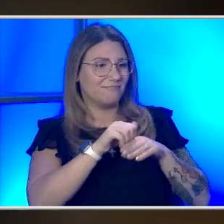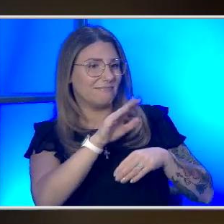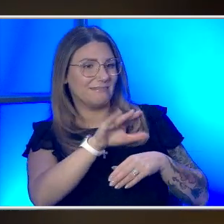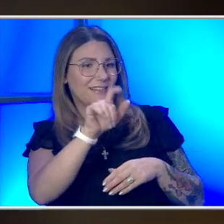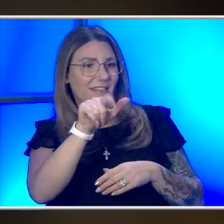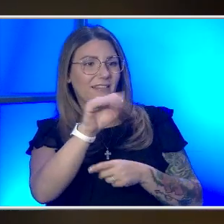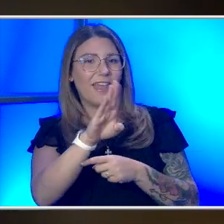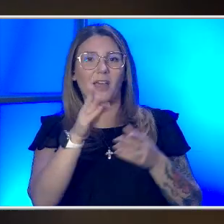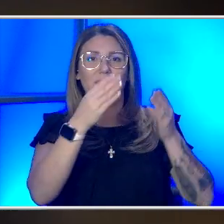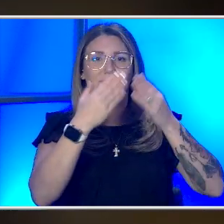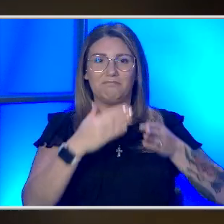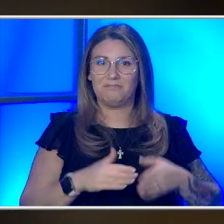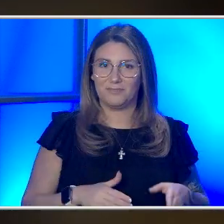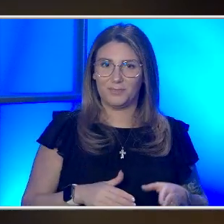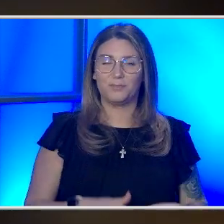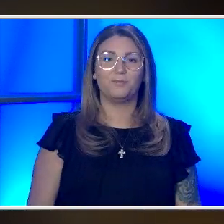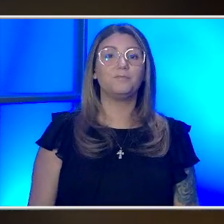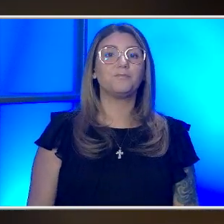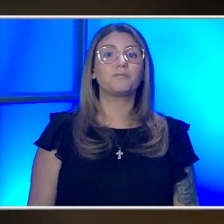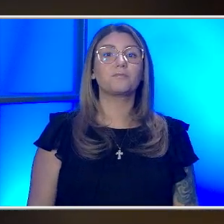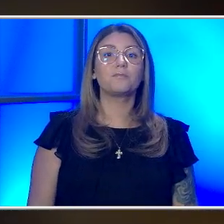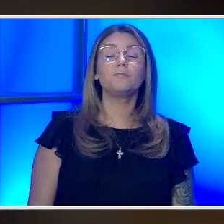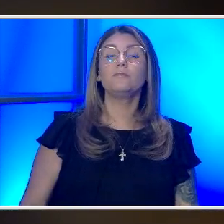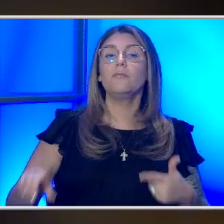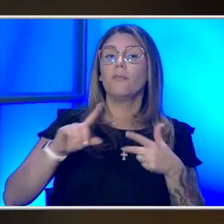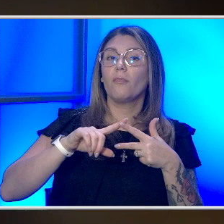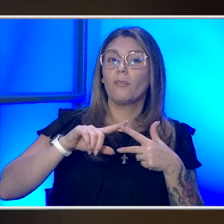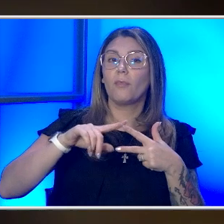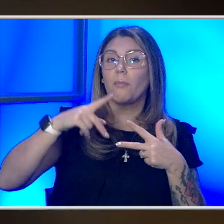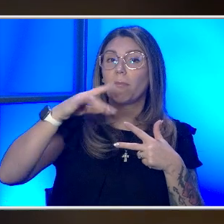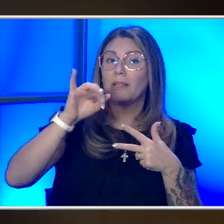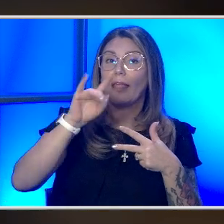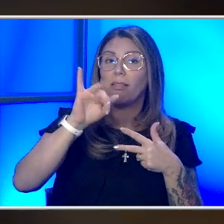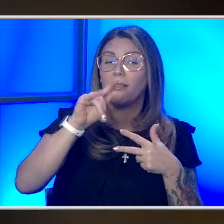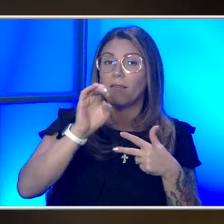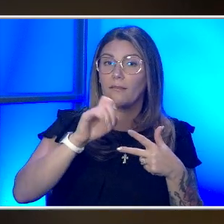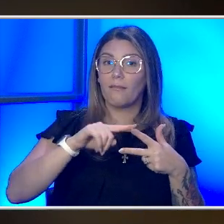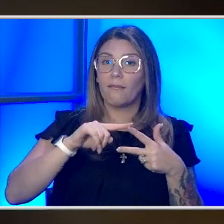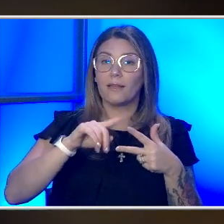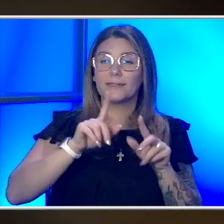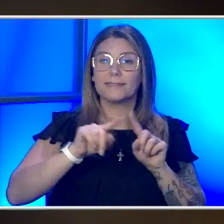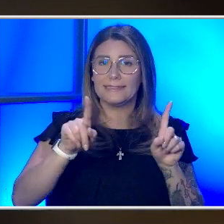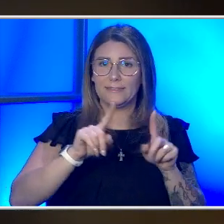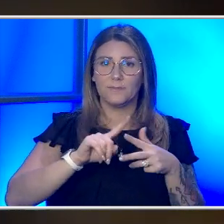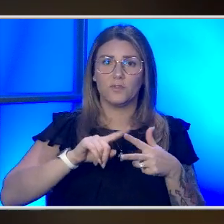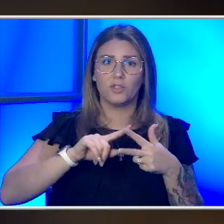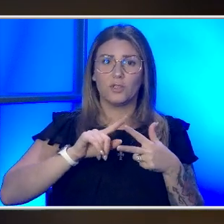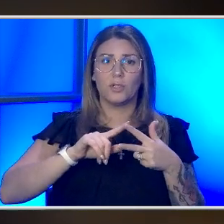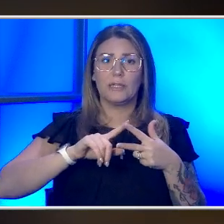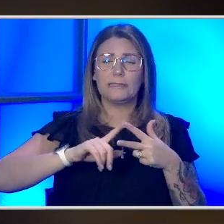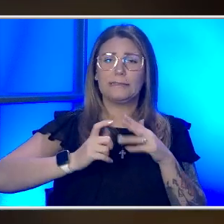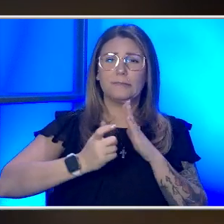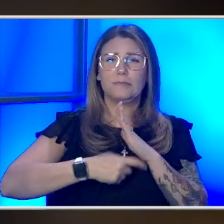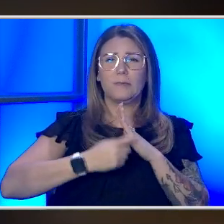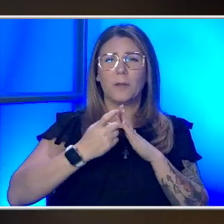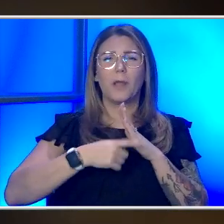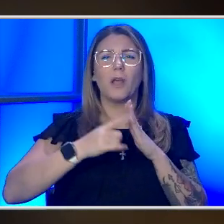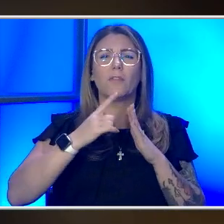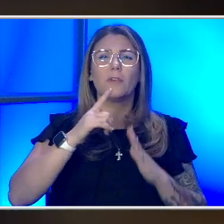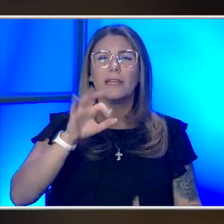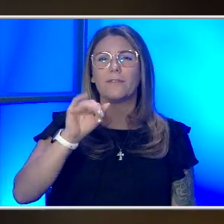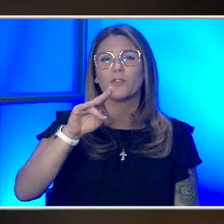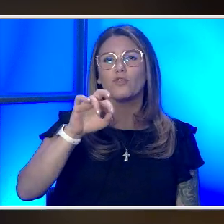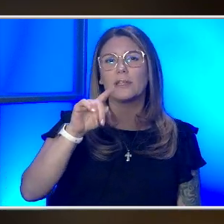parts. Now, platelet donations are different because we use an automated process called apheresis. So you come